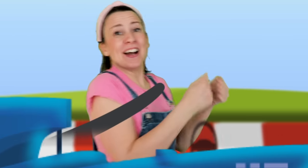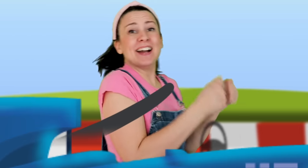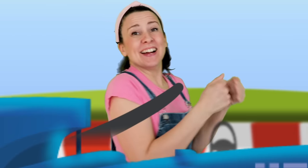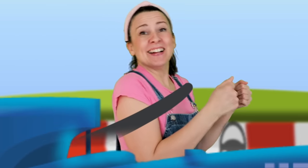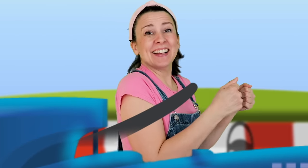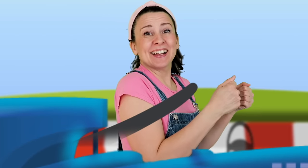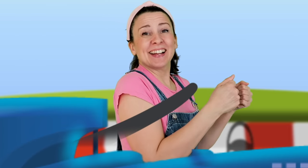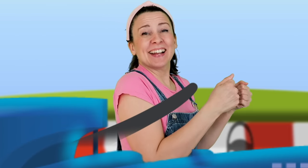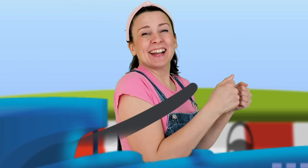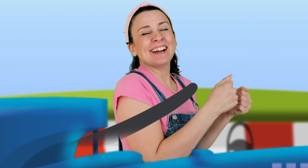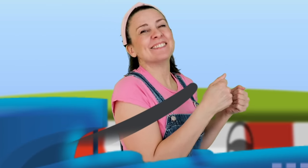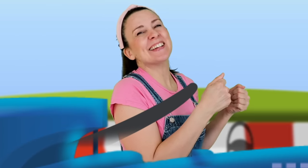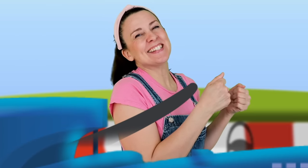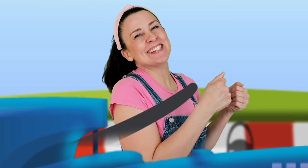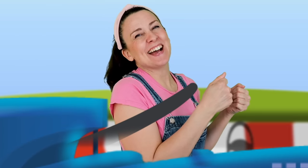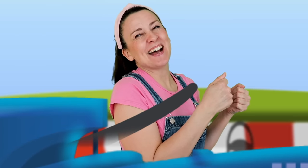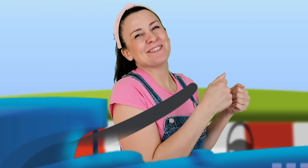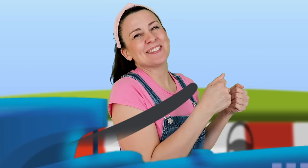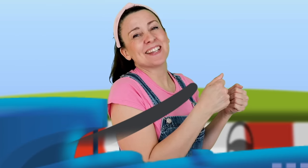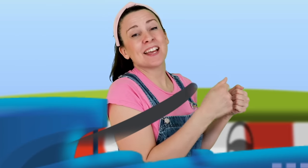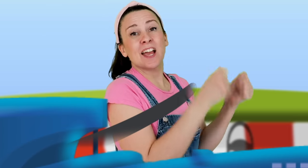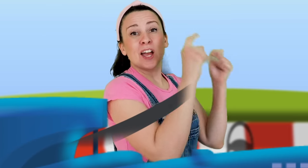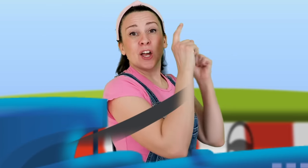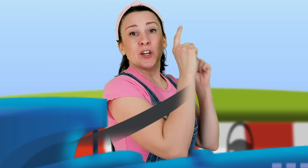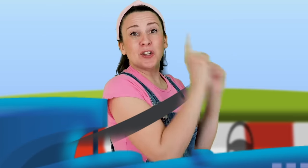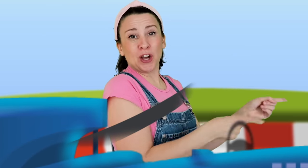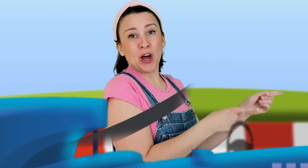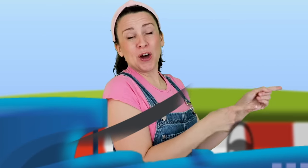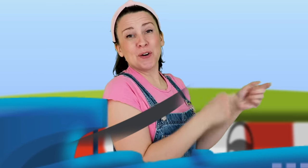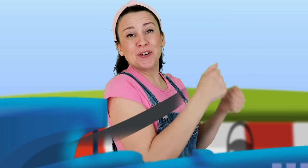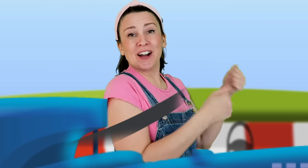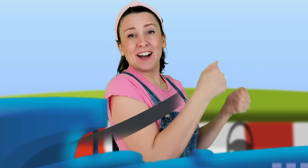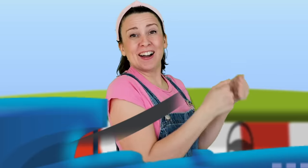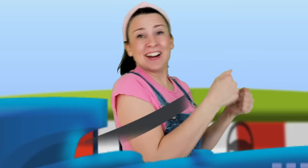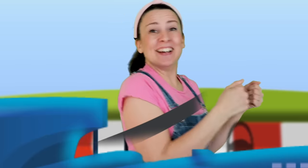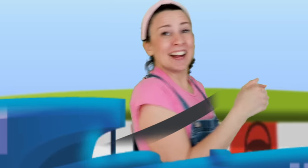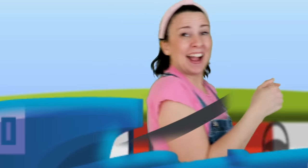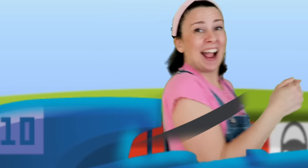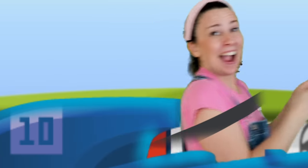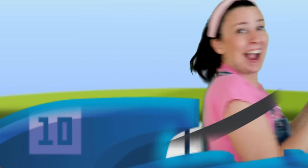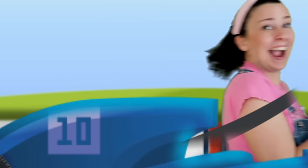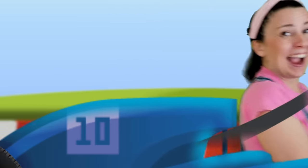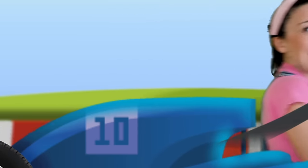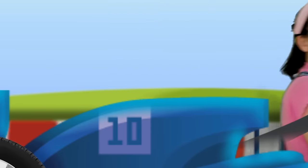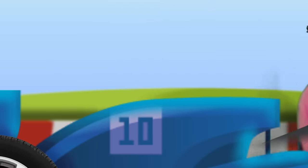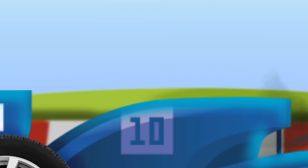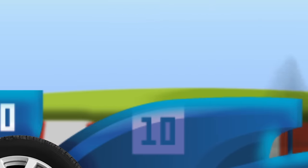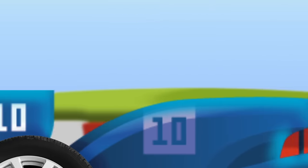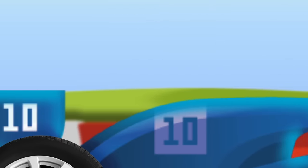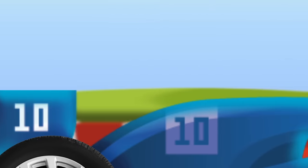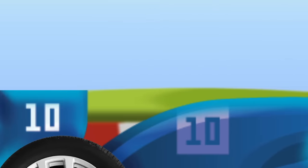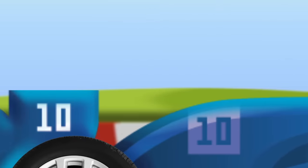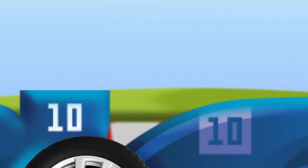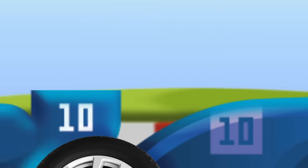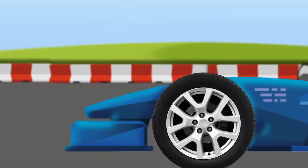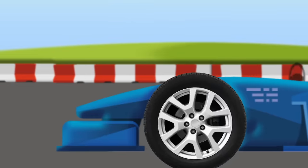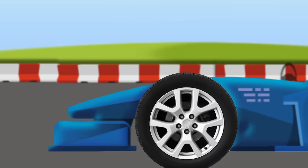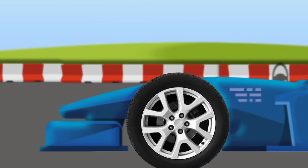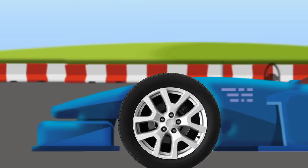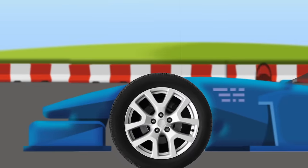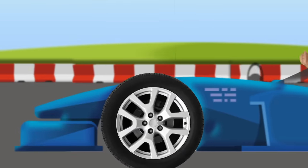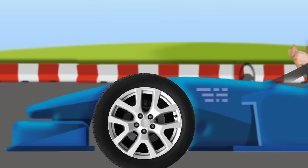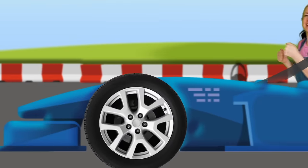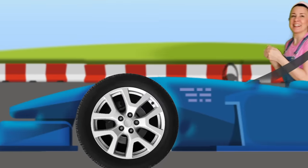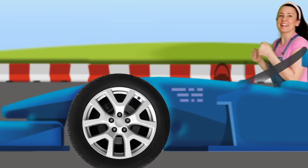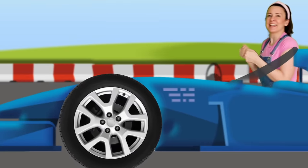Stop, car! We stopped. Go, car!